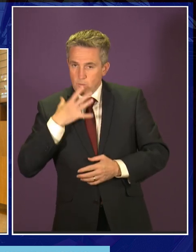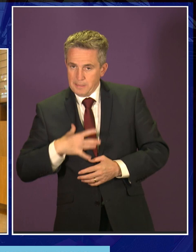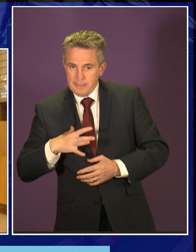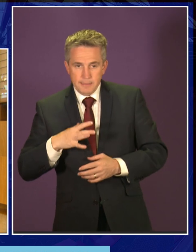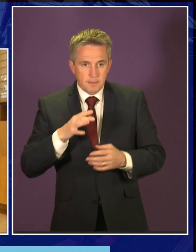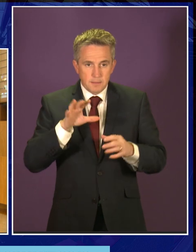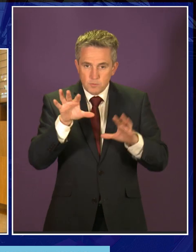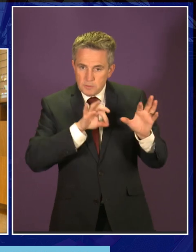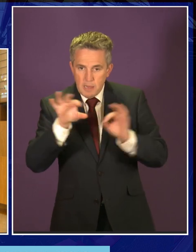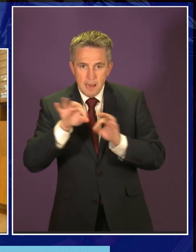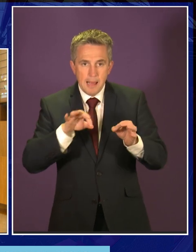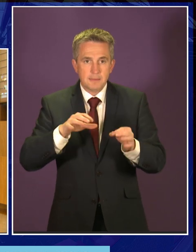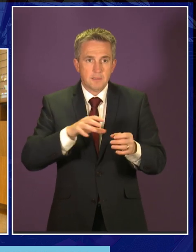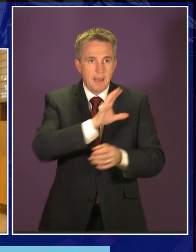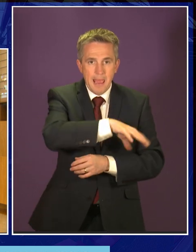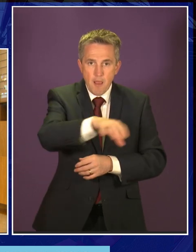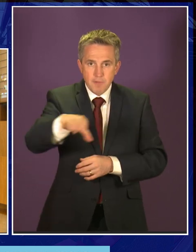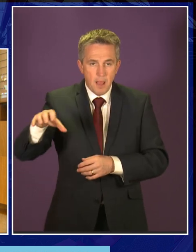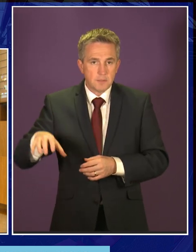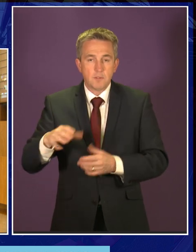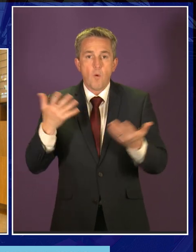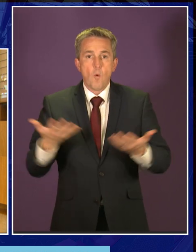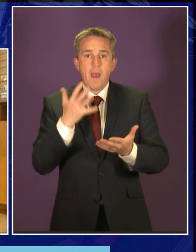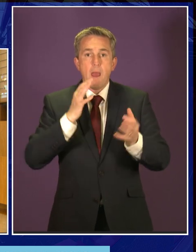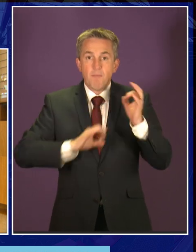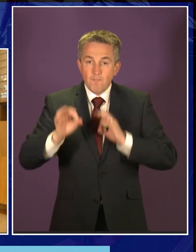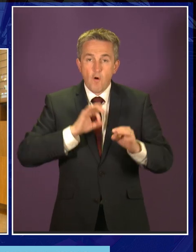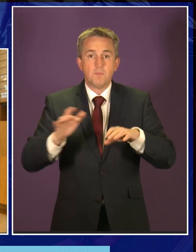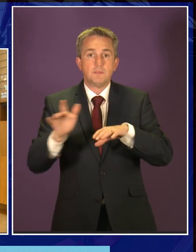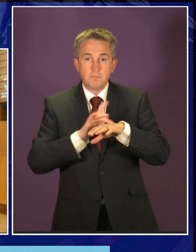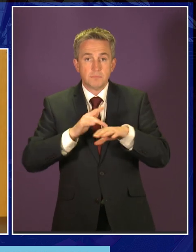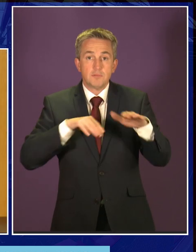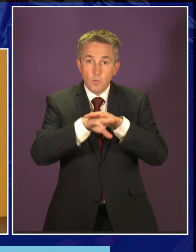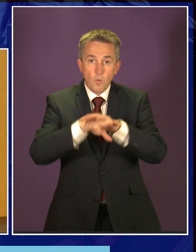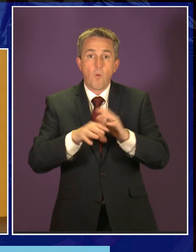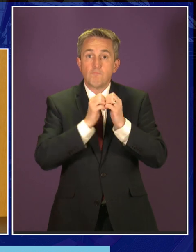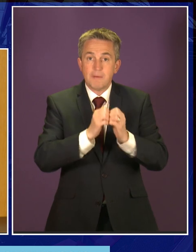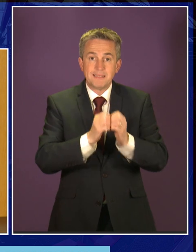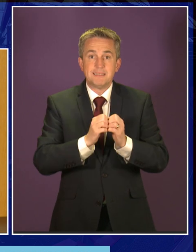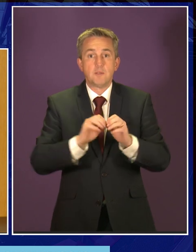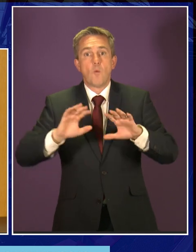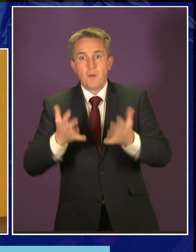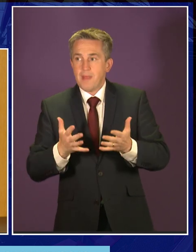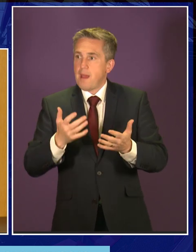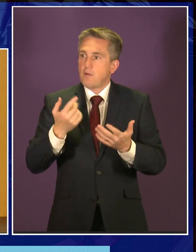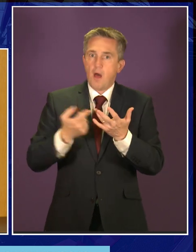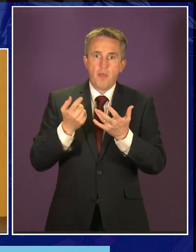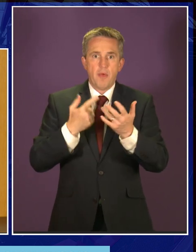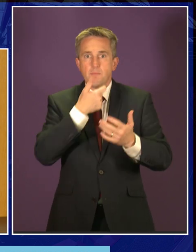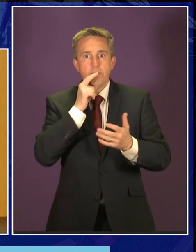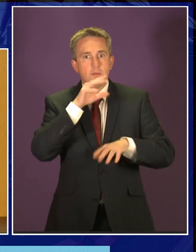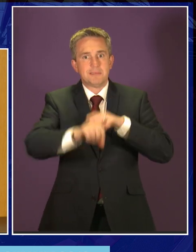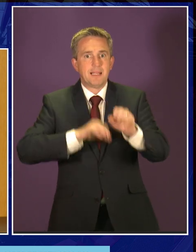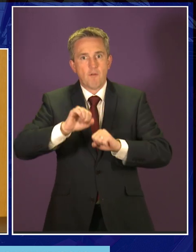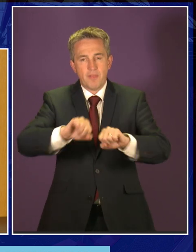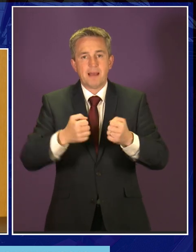for artistic practice in the face of competition for housing or commercial development. It's about sharing